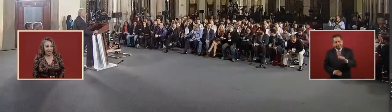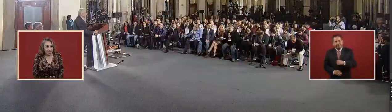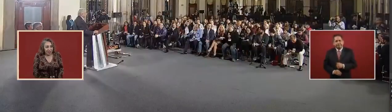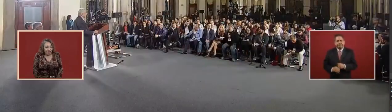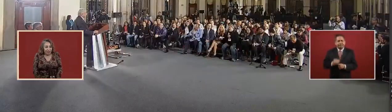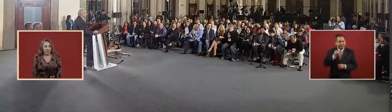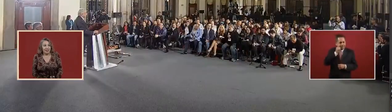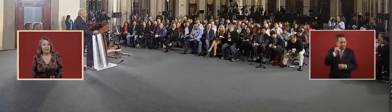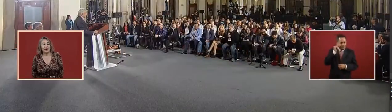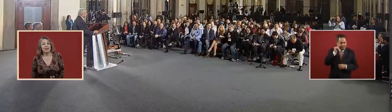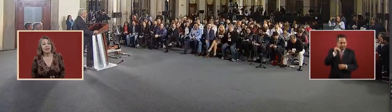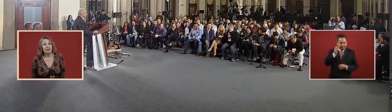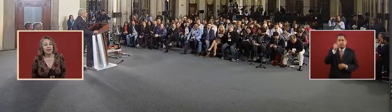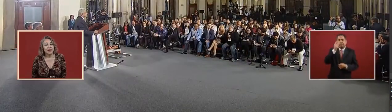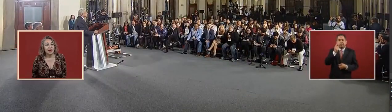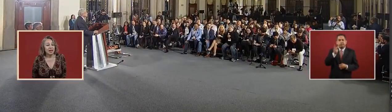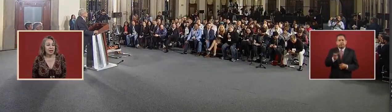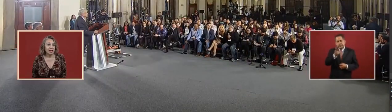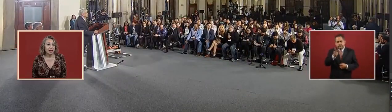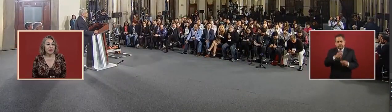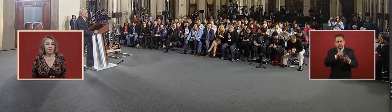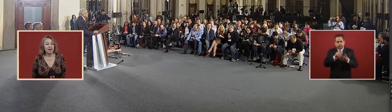today.